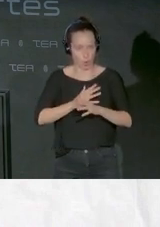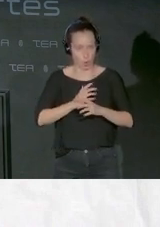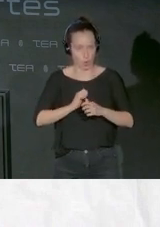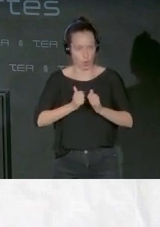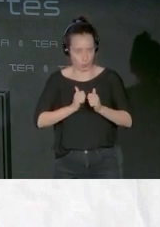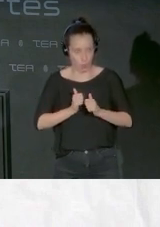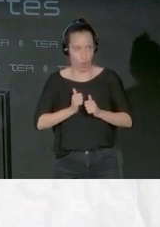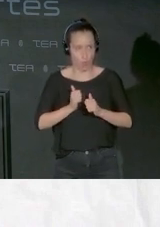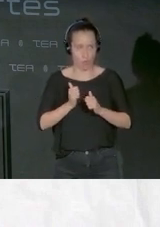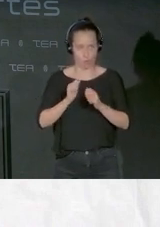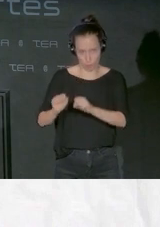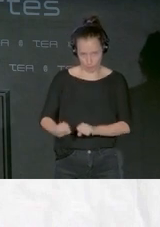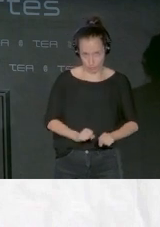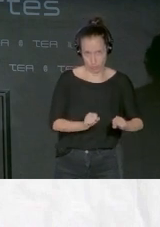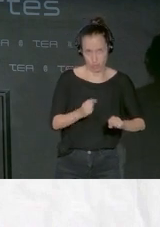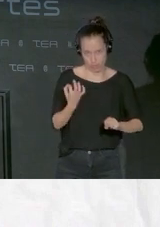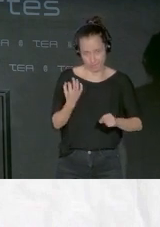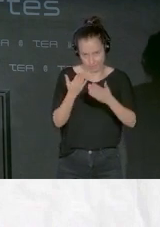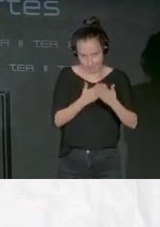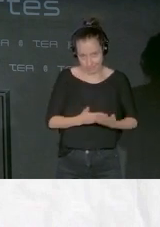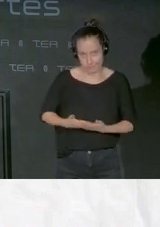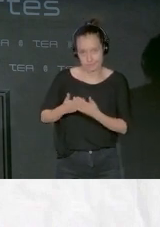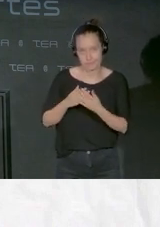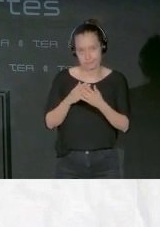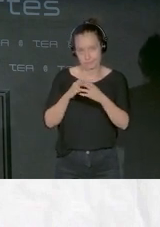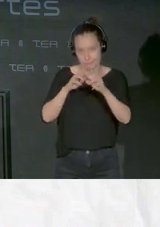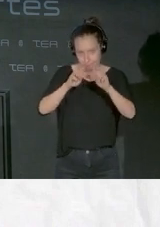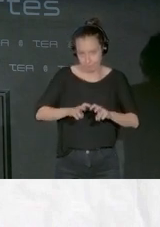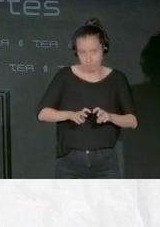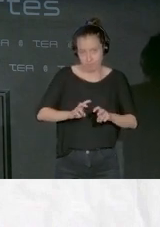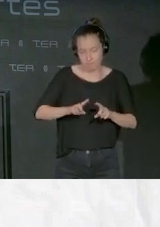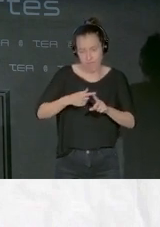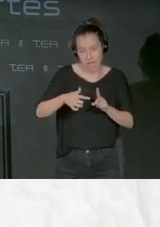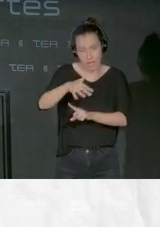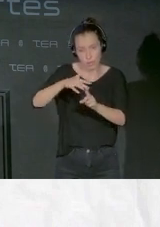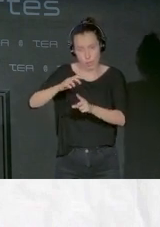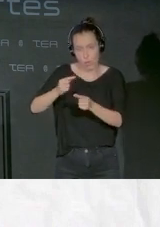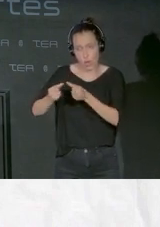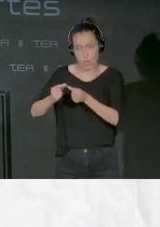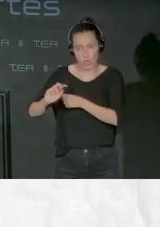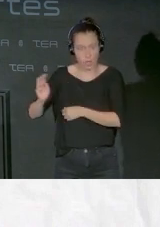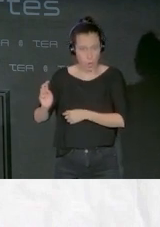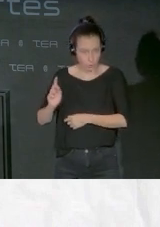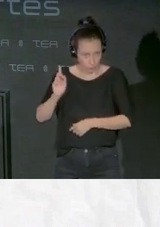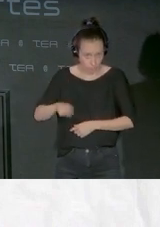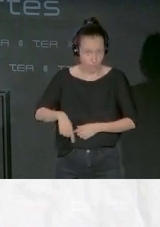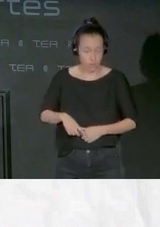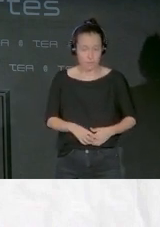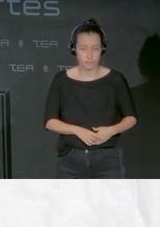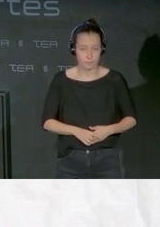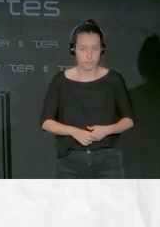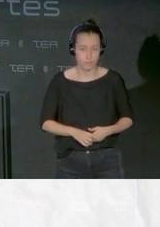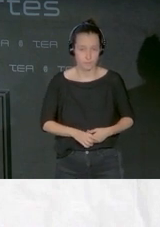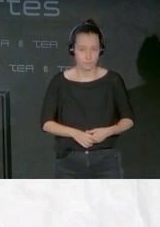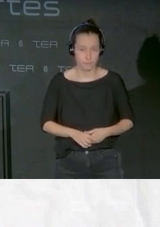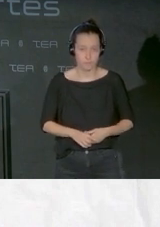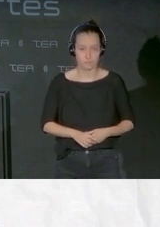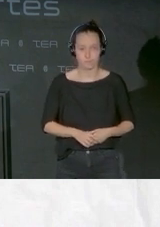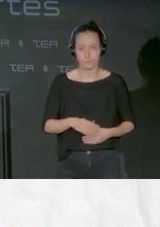many other online environments as well that are facing issue with this kind of content moderation and how to have a sort of